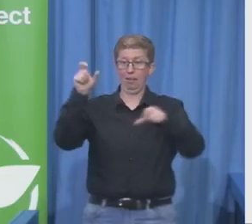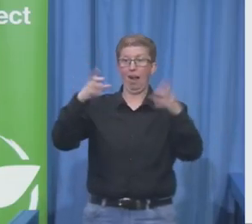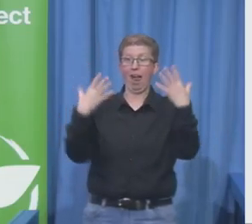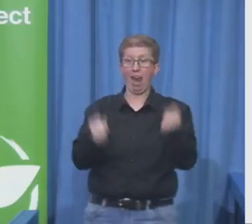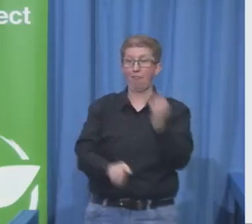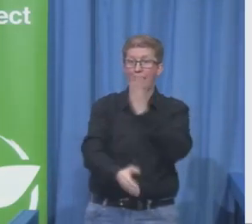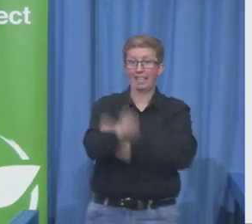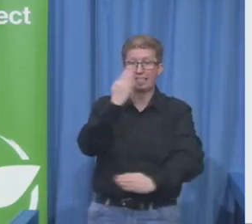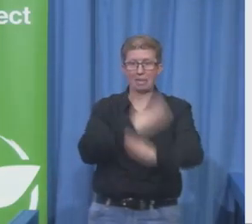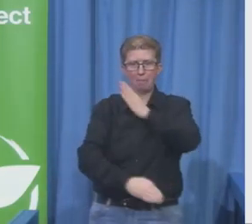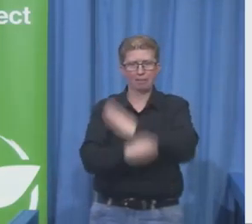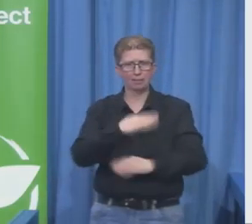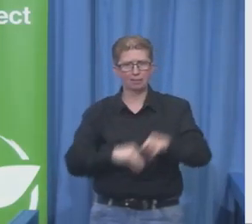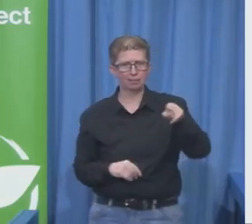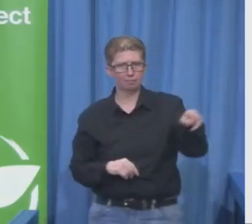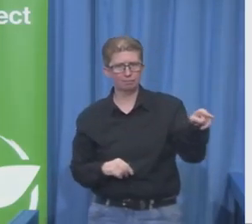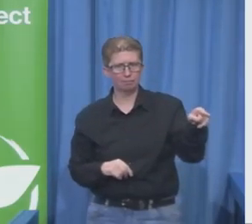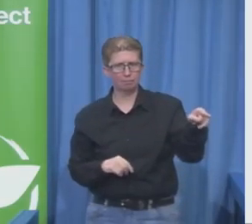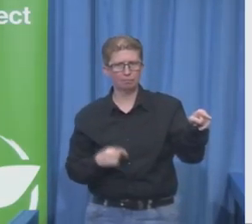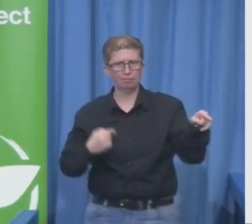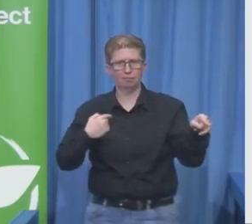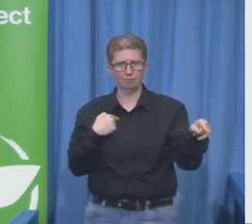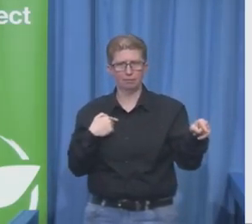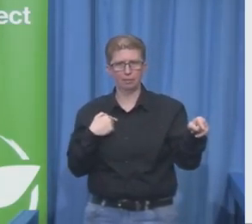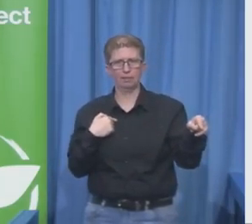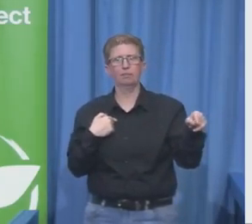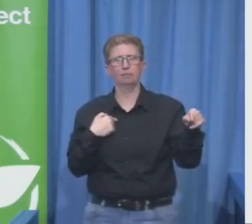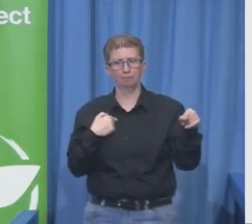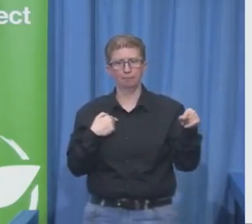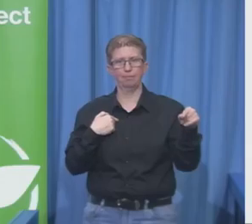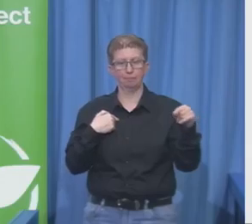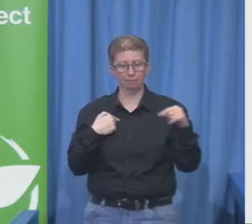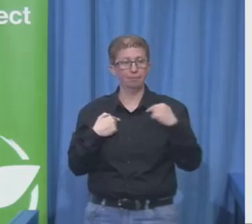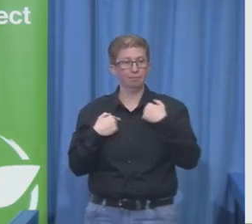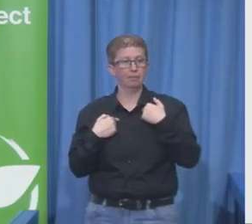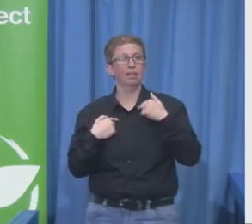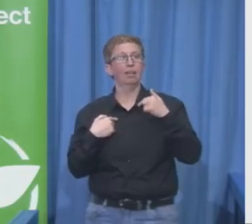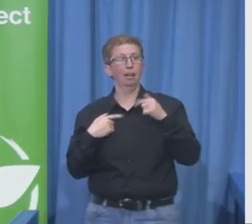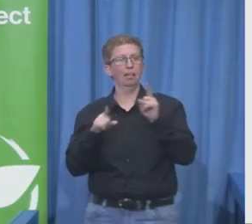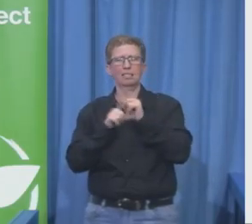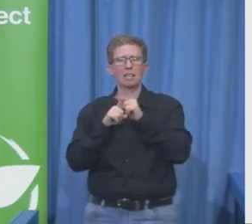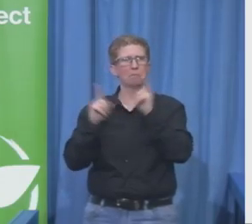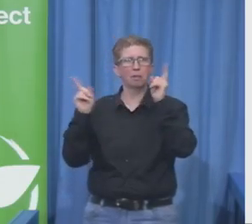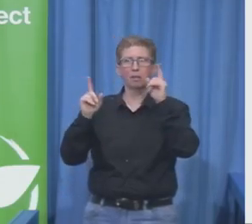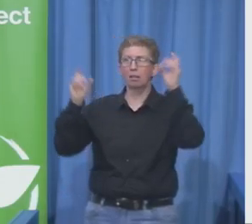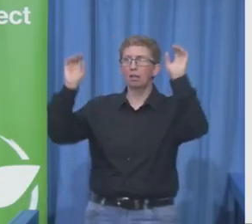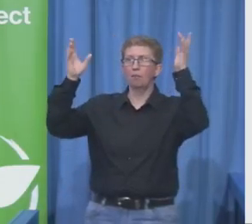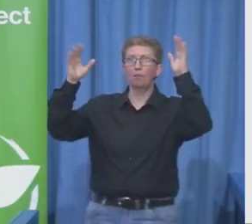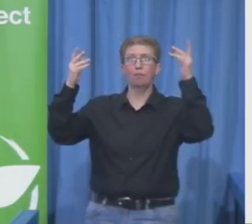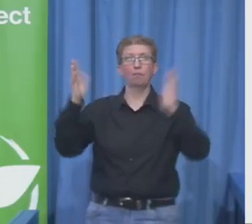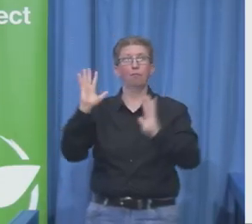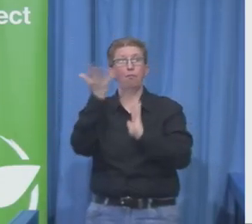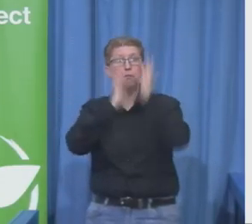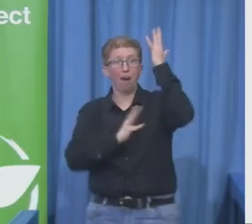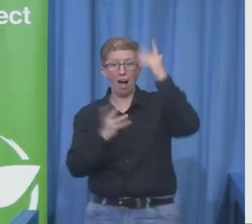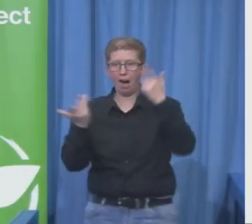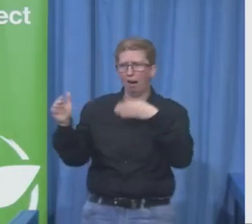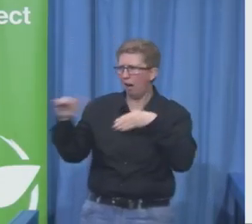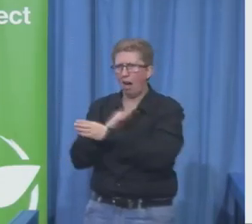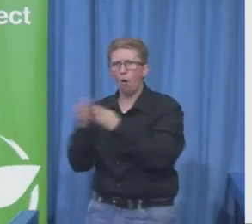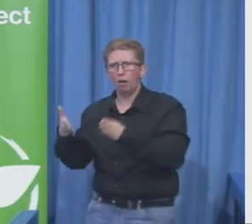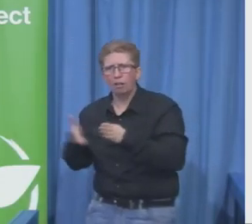building. That was until we talked to people who had to actually evacuate the building using wheelchairs and other